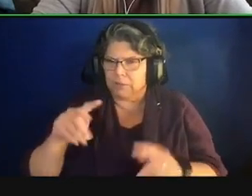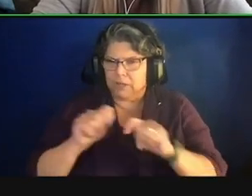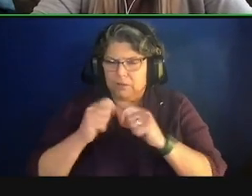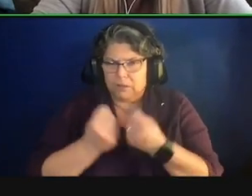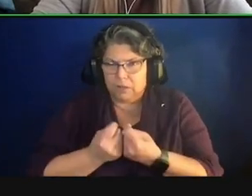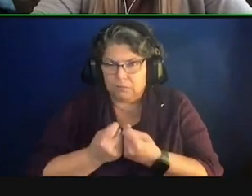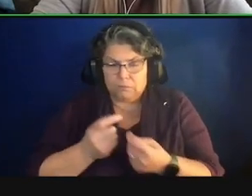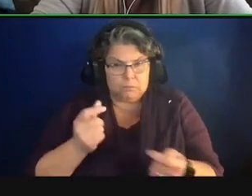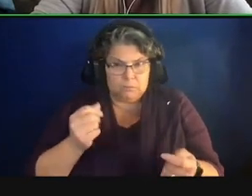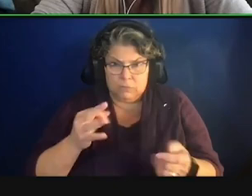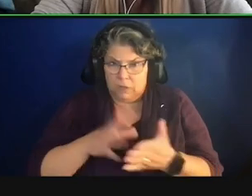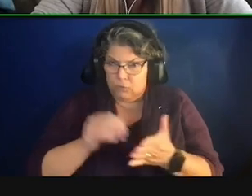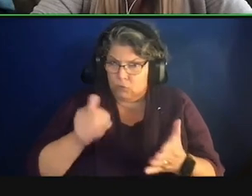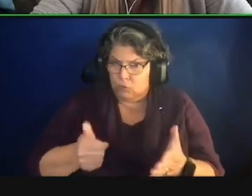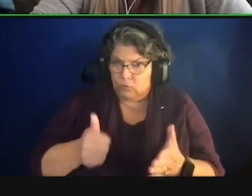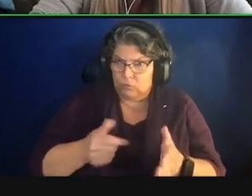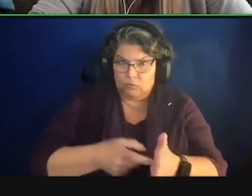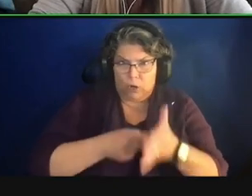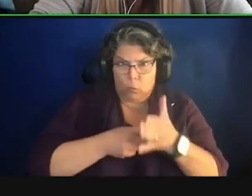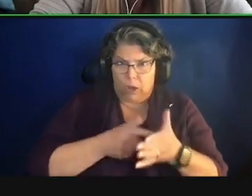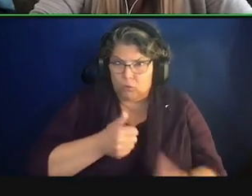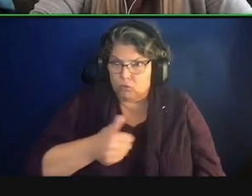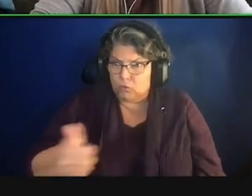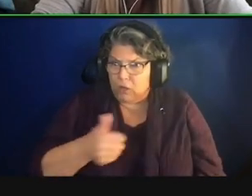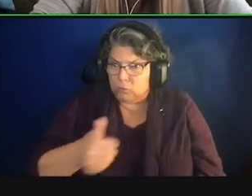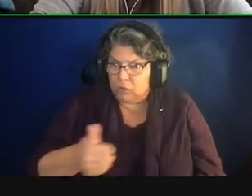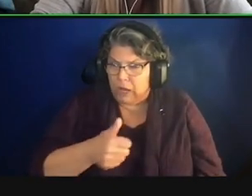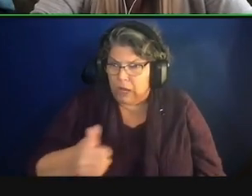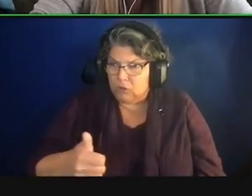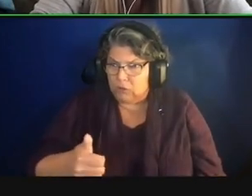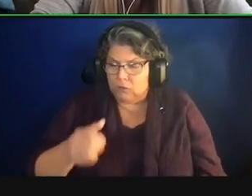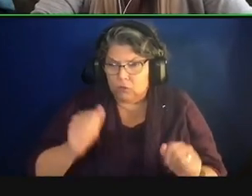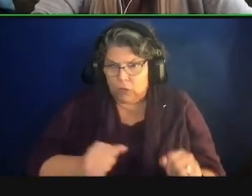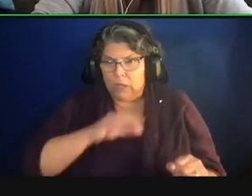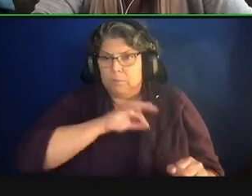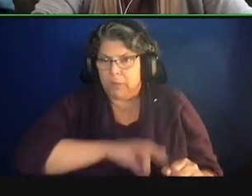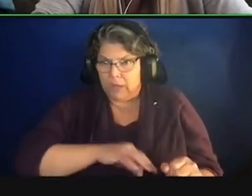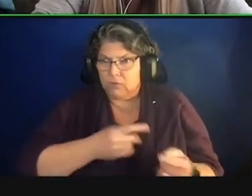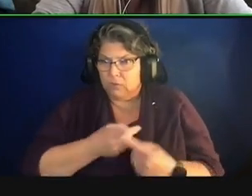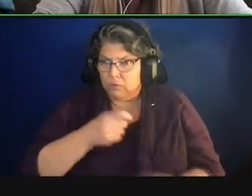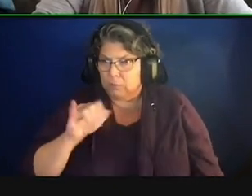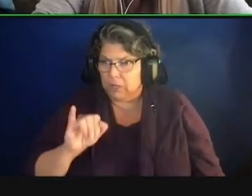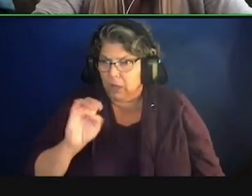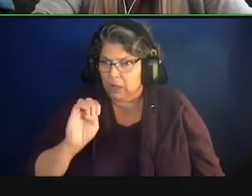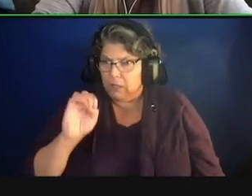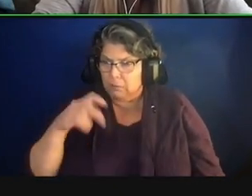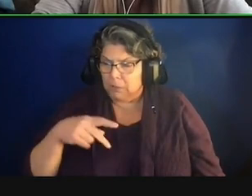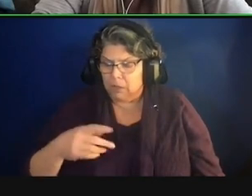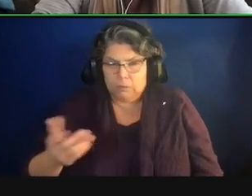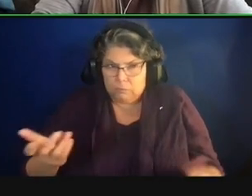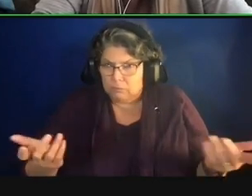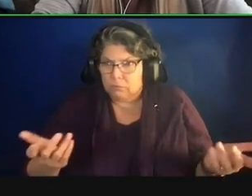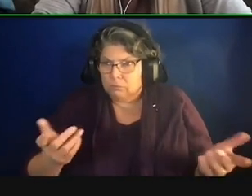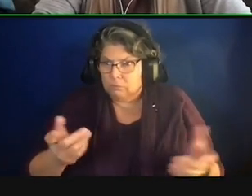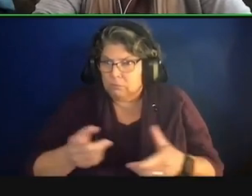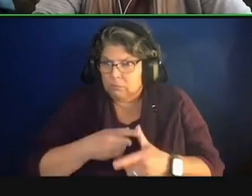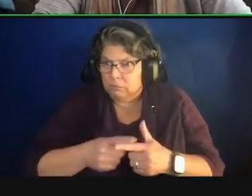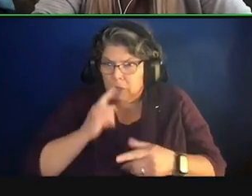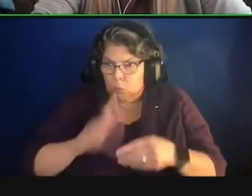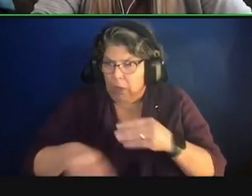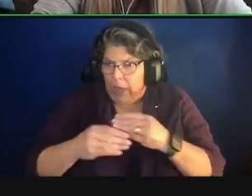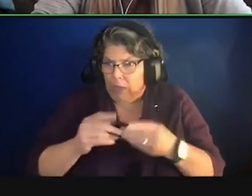the student to get transportation in order for them to benefit from their IEP, then that's what's going to be added